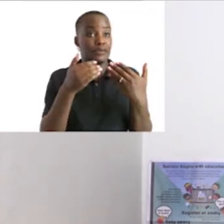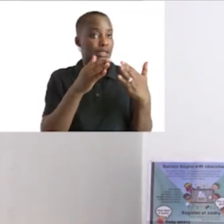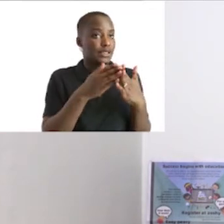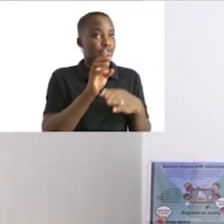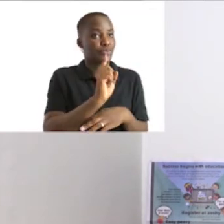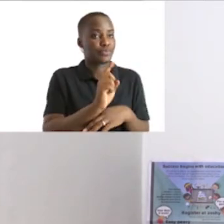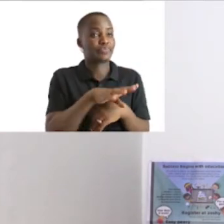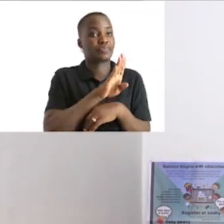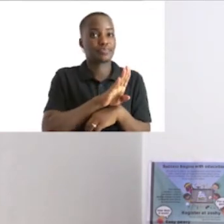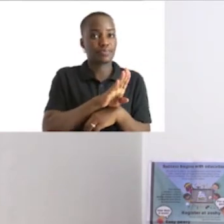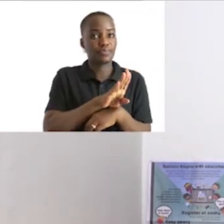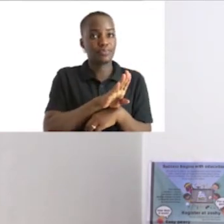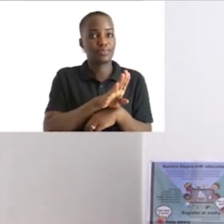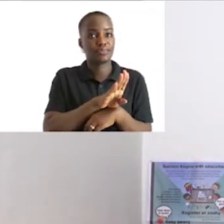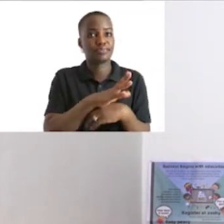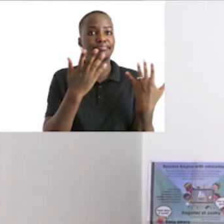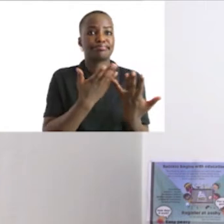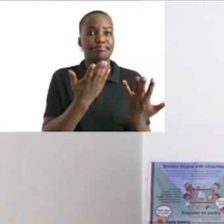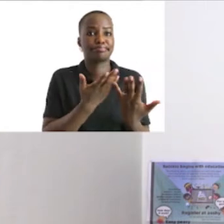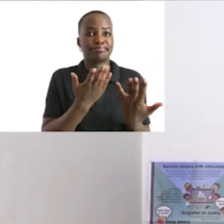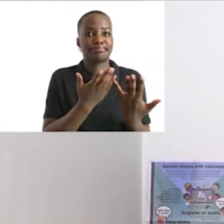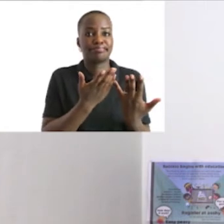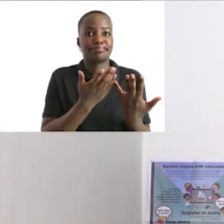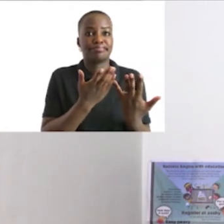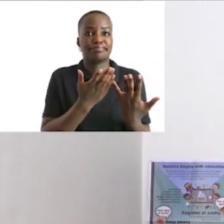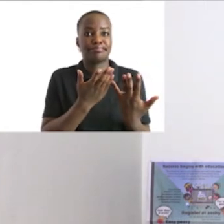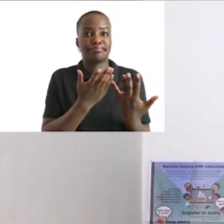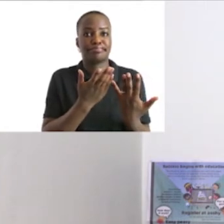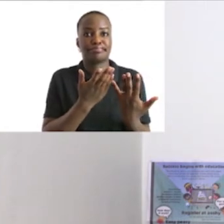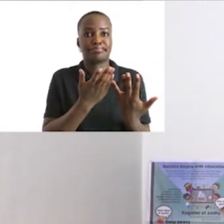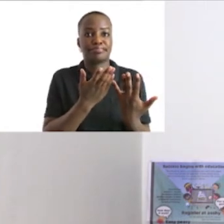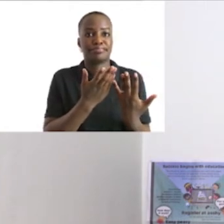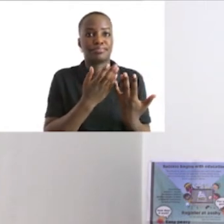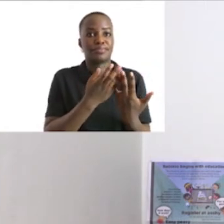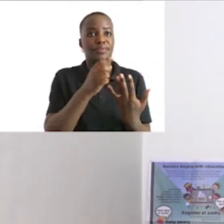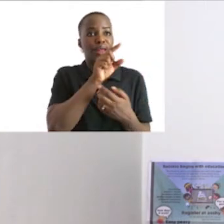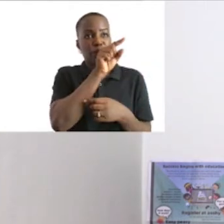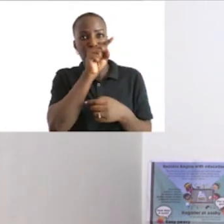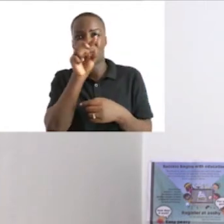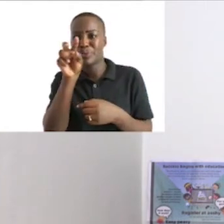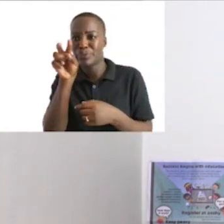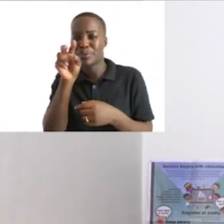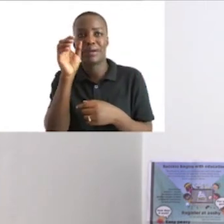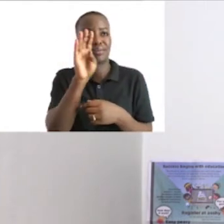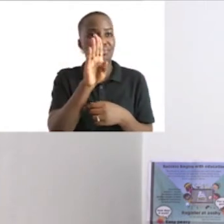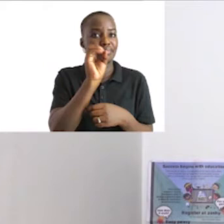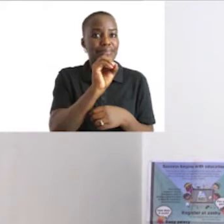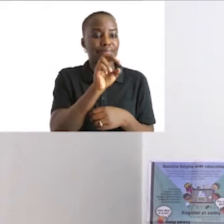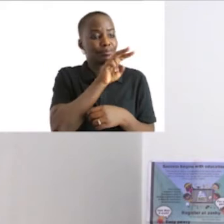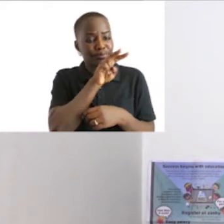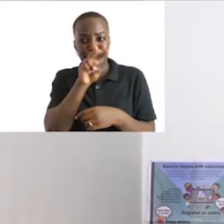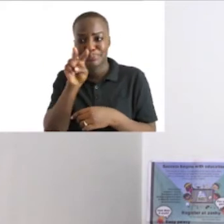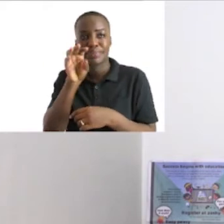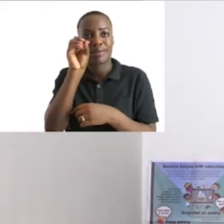So let's look for B here. There seems to be no B. There is no